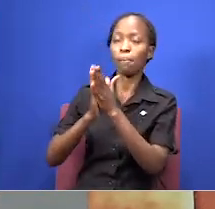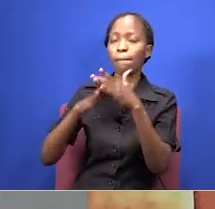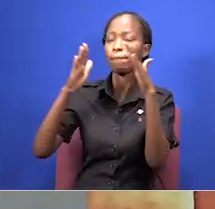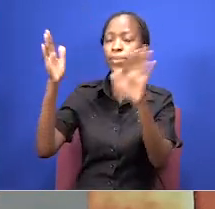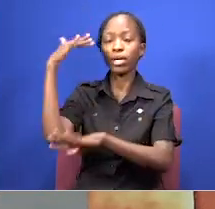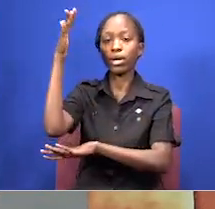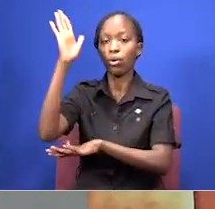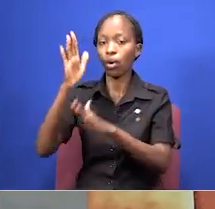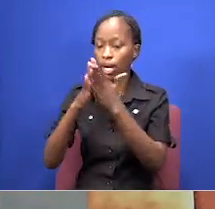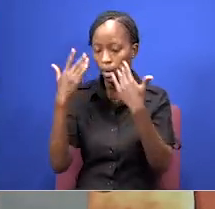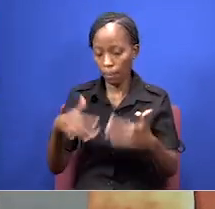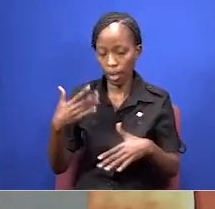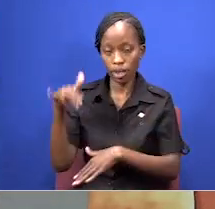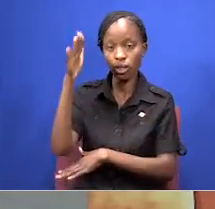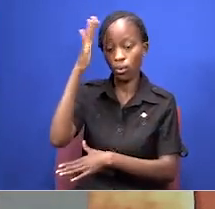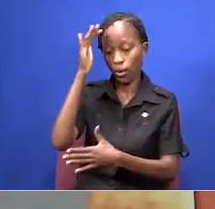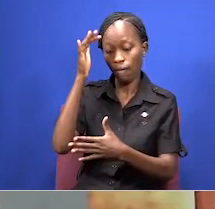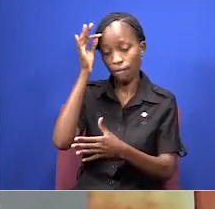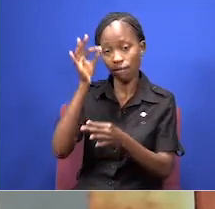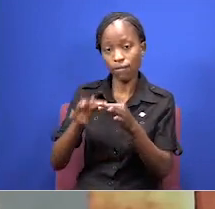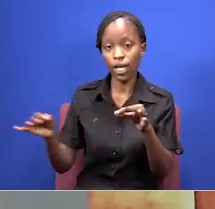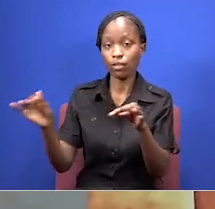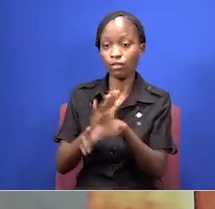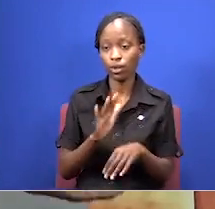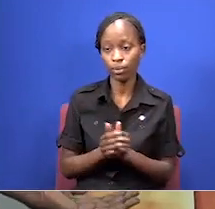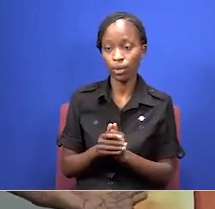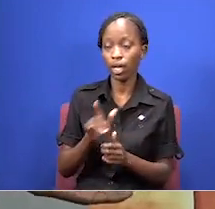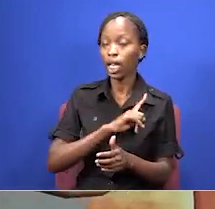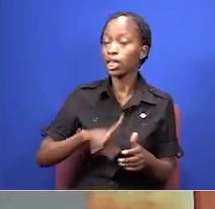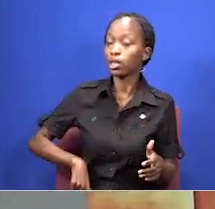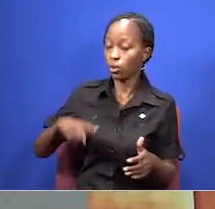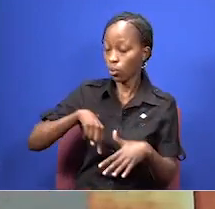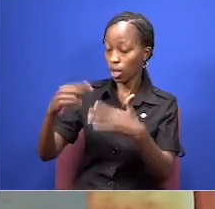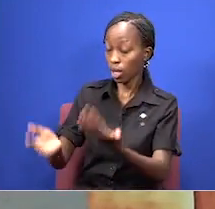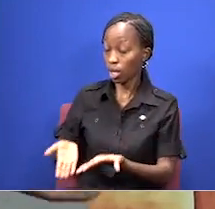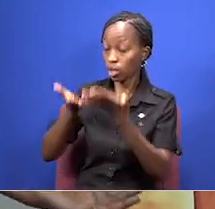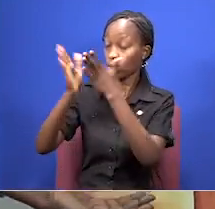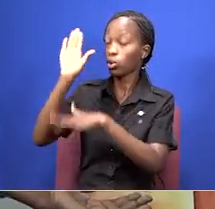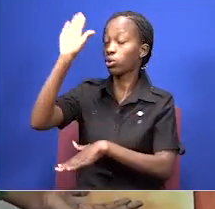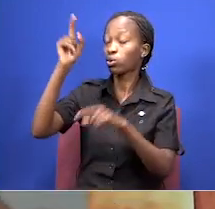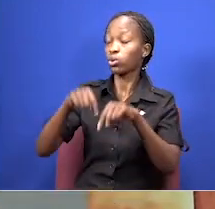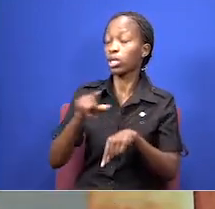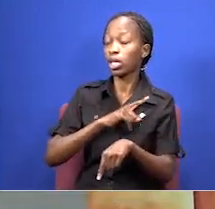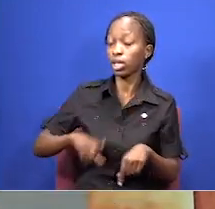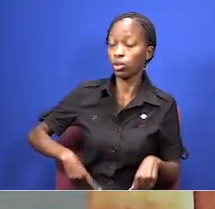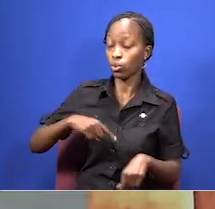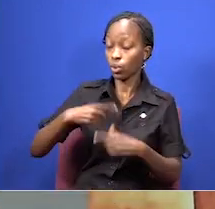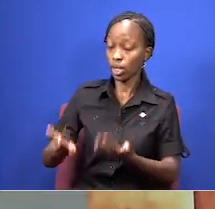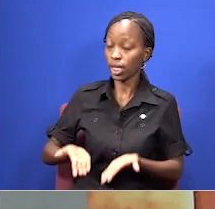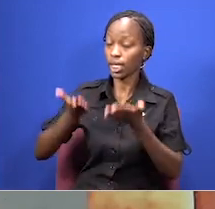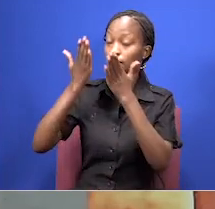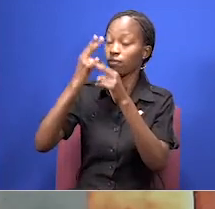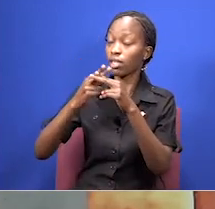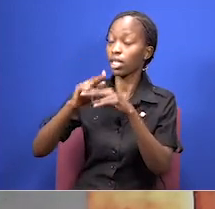wa ajabu, mwaminifu. Lord, we exalt you today. Lord, we lift your